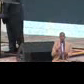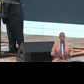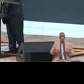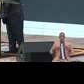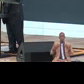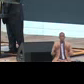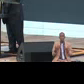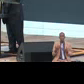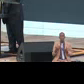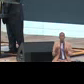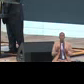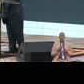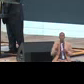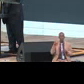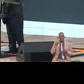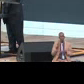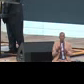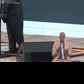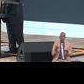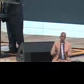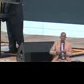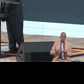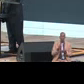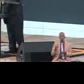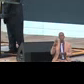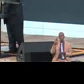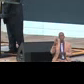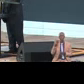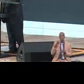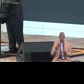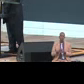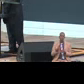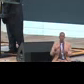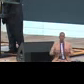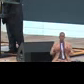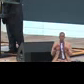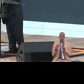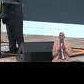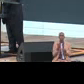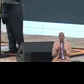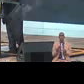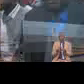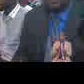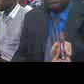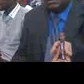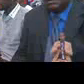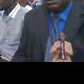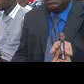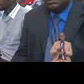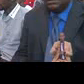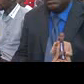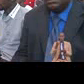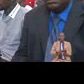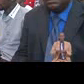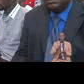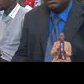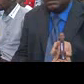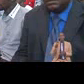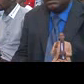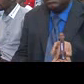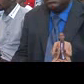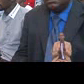your life, I will record a testimony. I said, in your ministry, I will record a testimony.